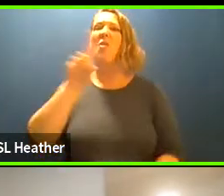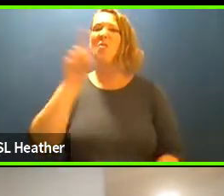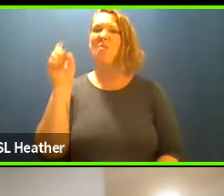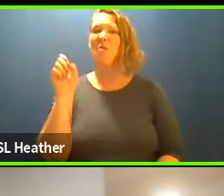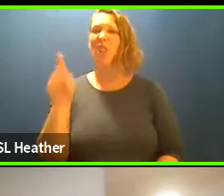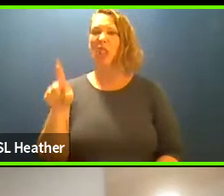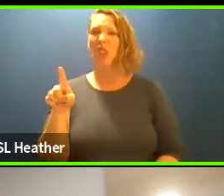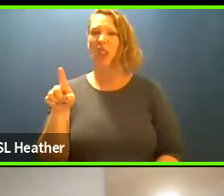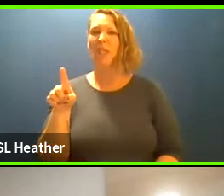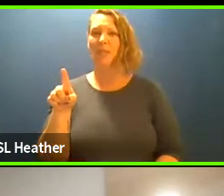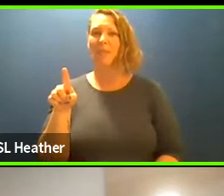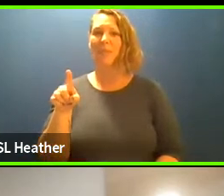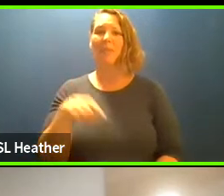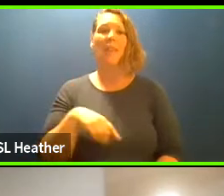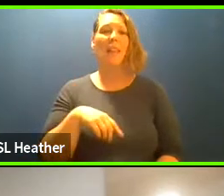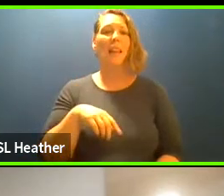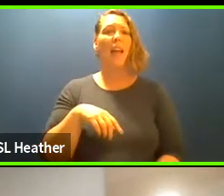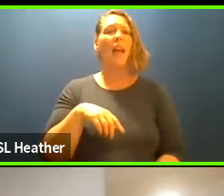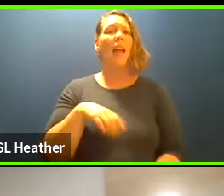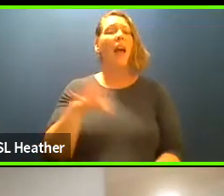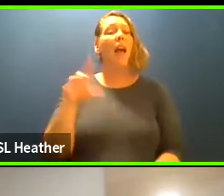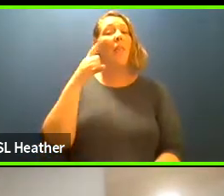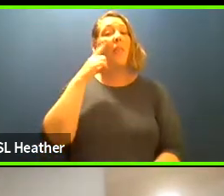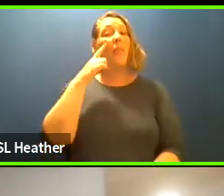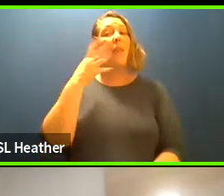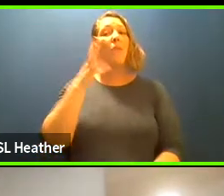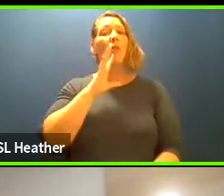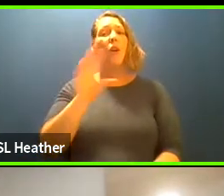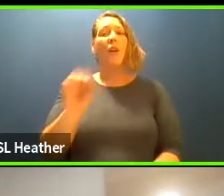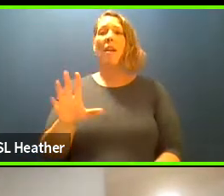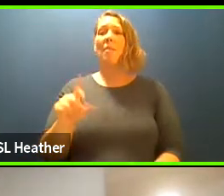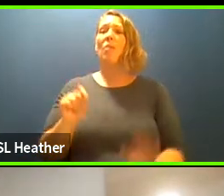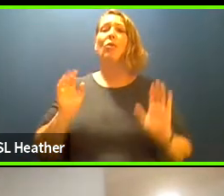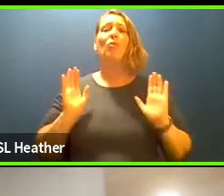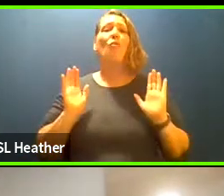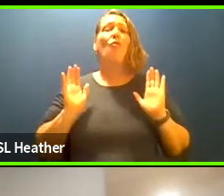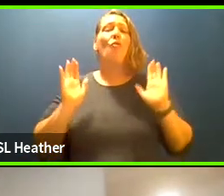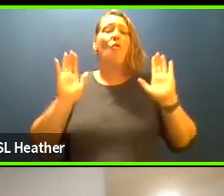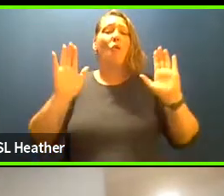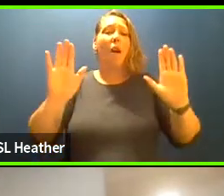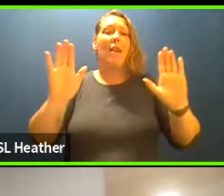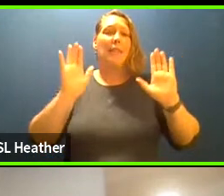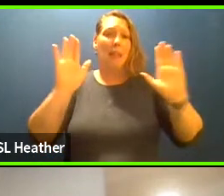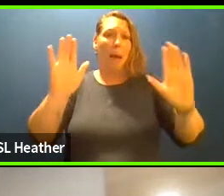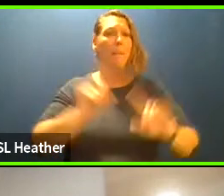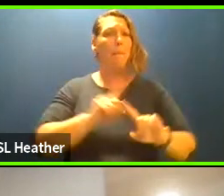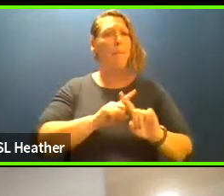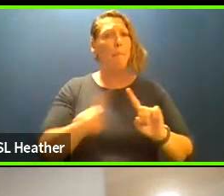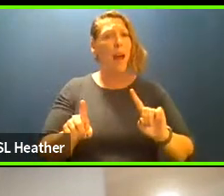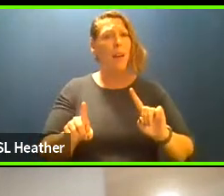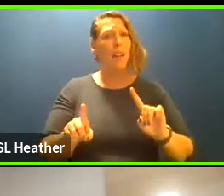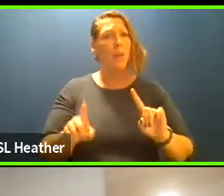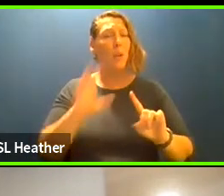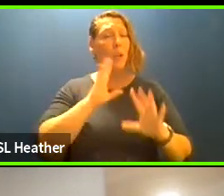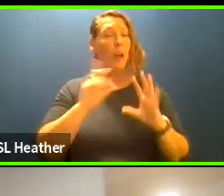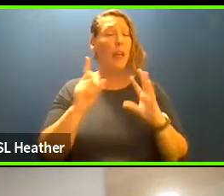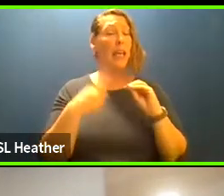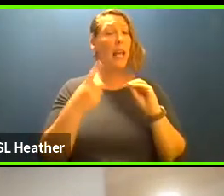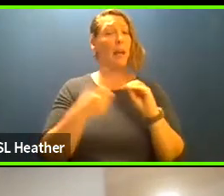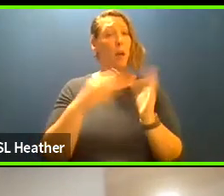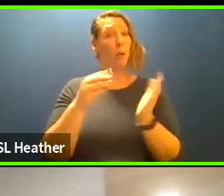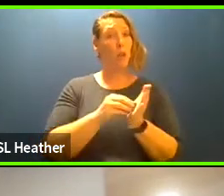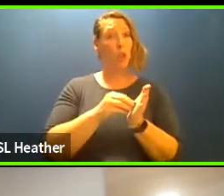Tanya. And I think what you're talking about is awesome. But are we talking about students that